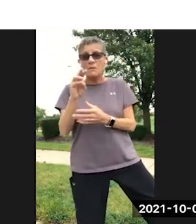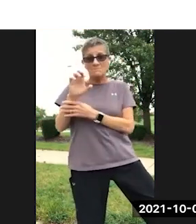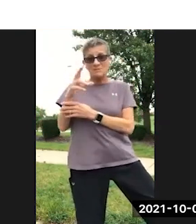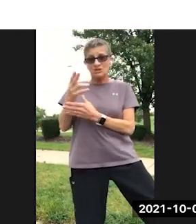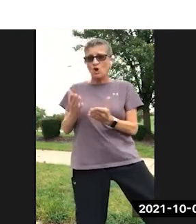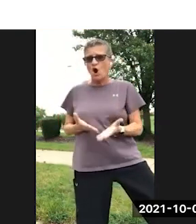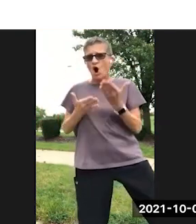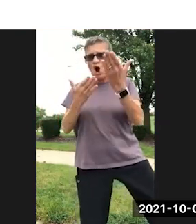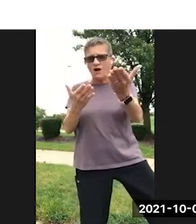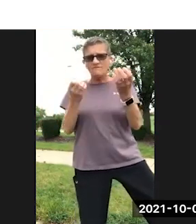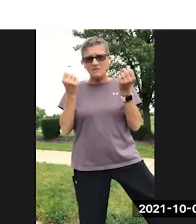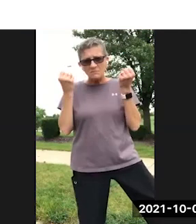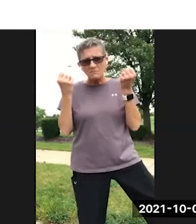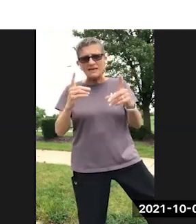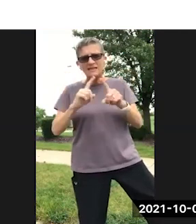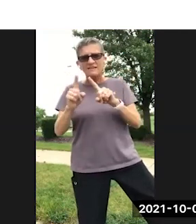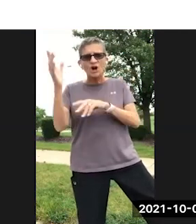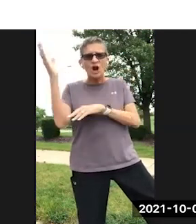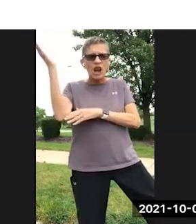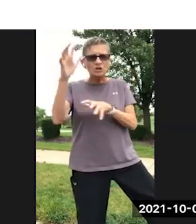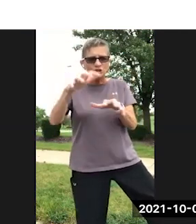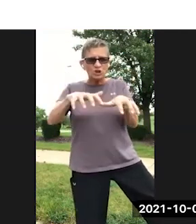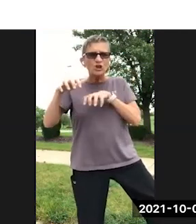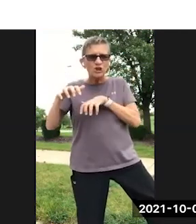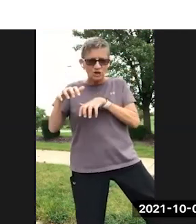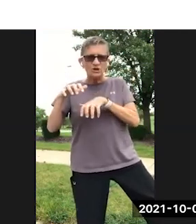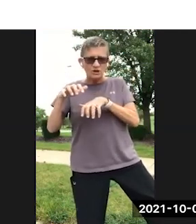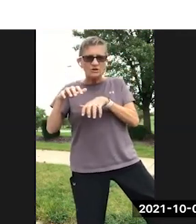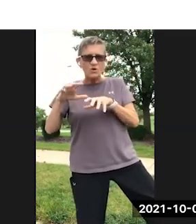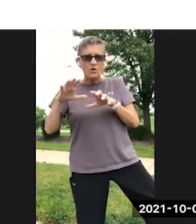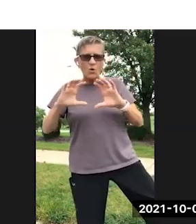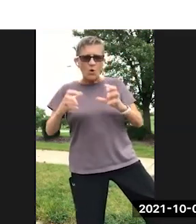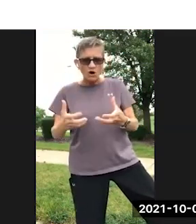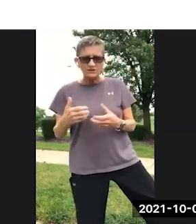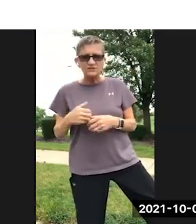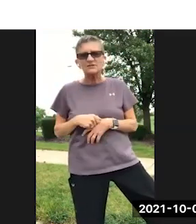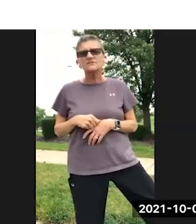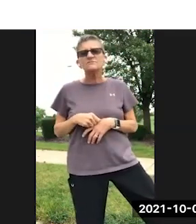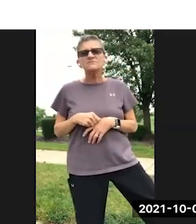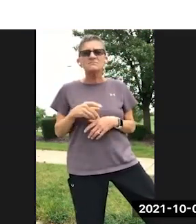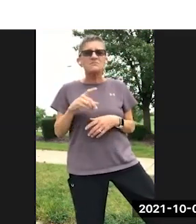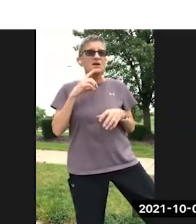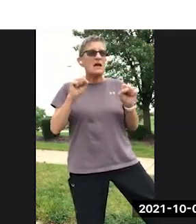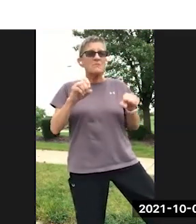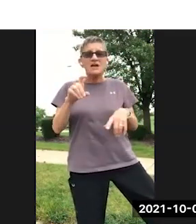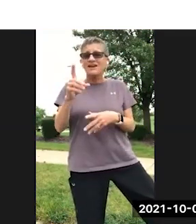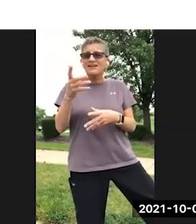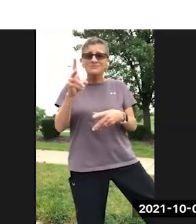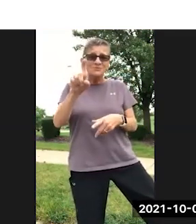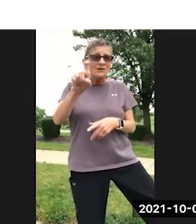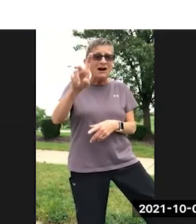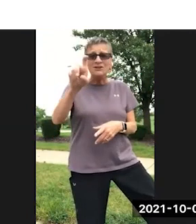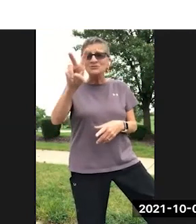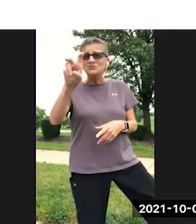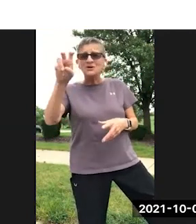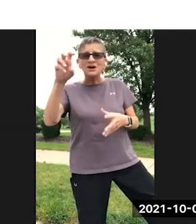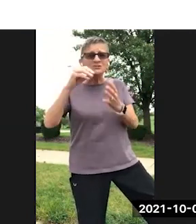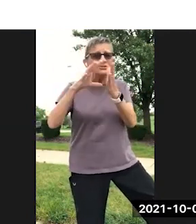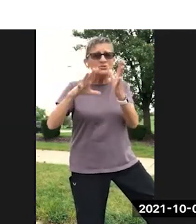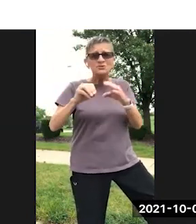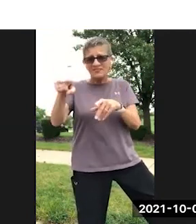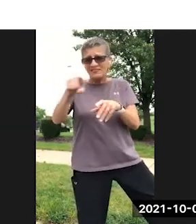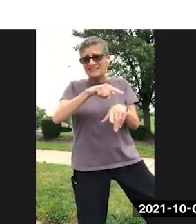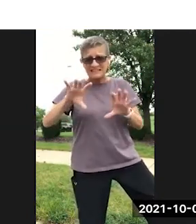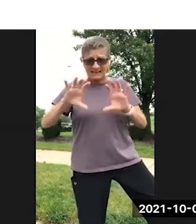large lecture-based courses, as I'm sure many of you know, and there can be hundreds of students in these